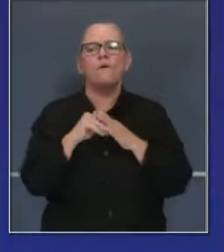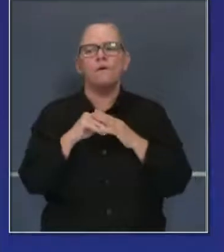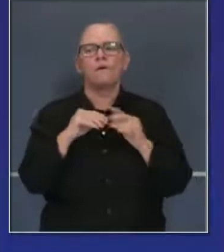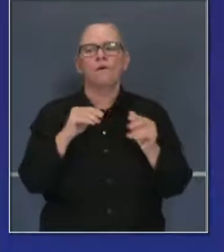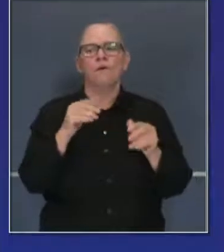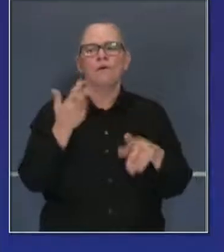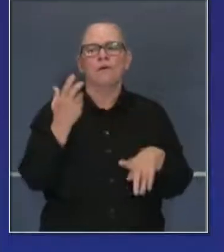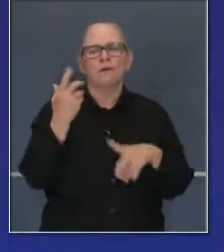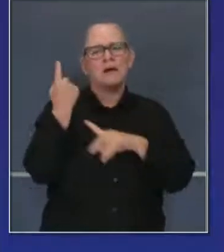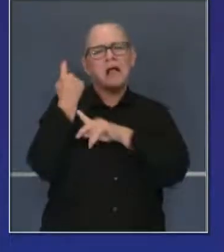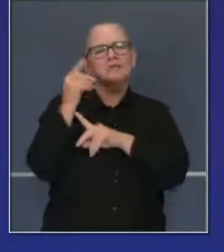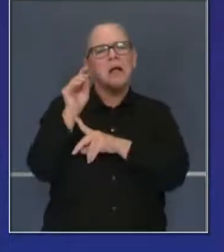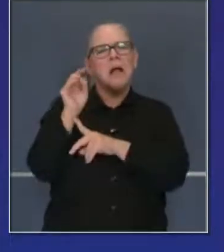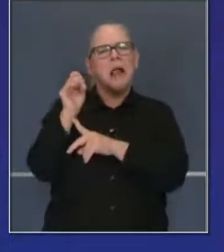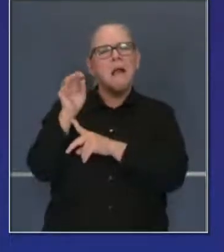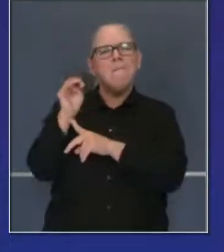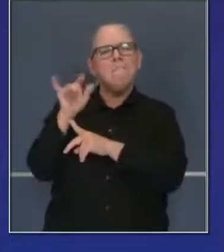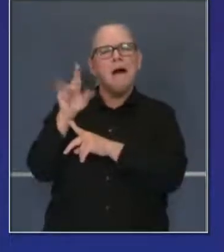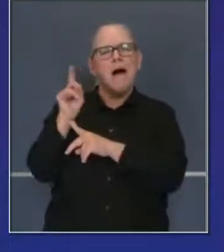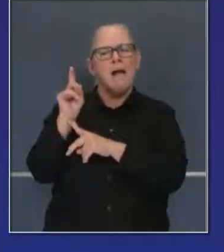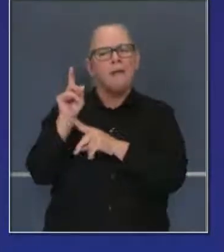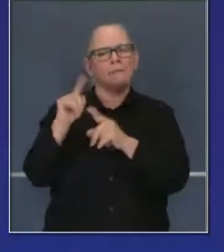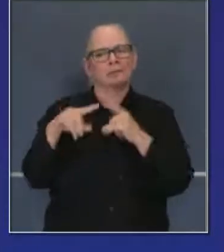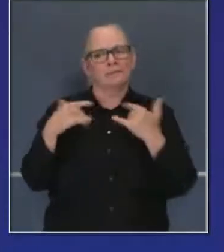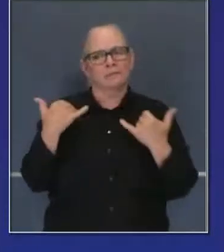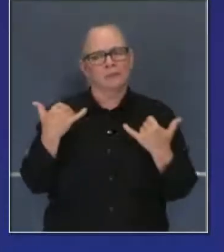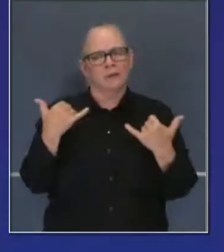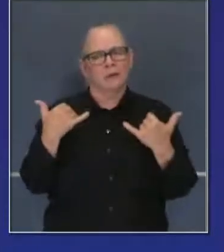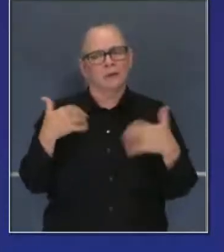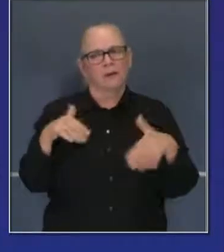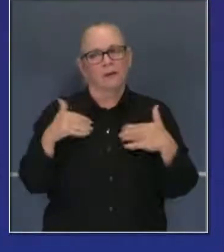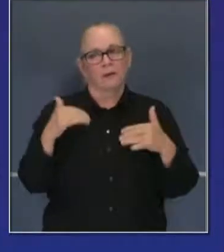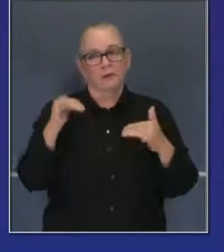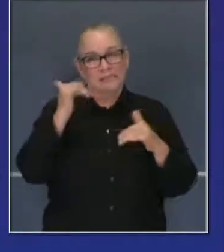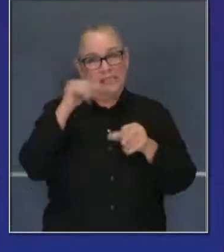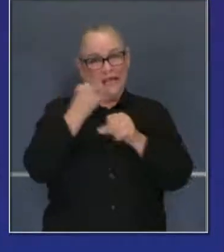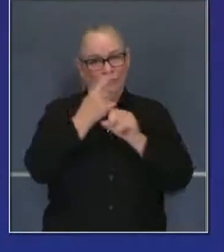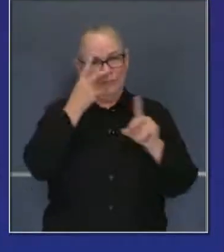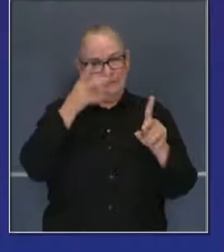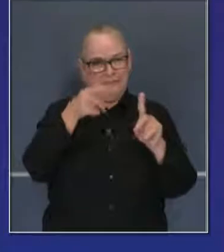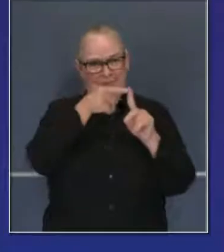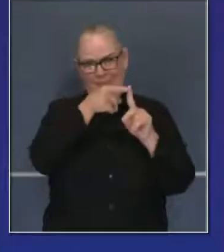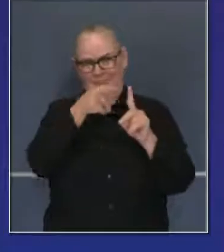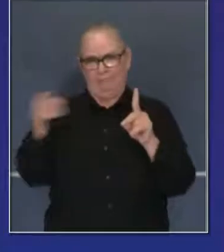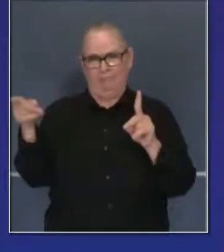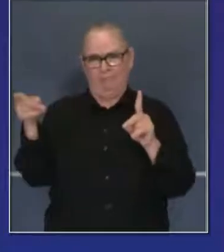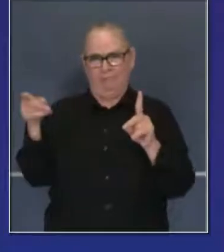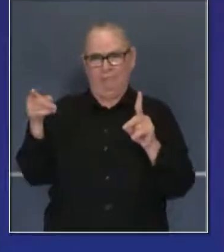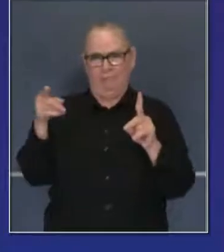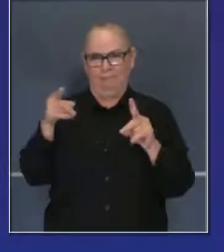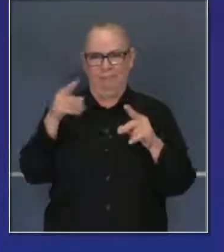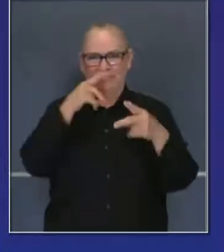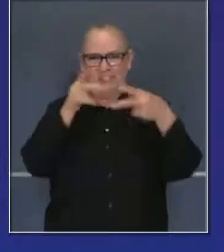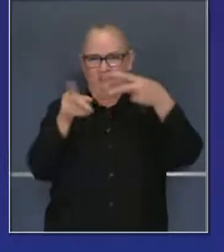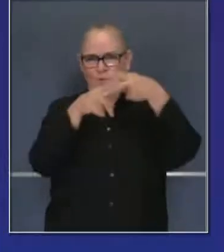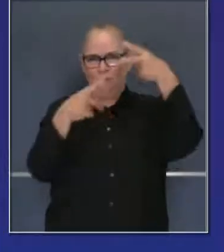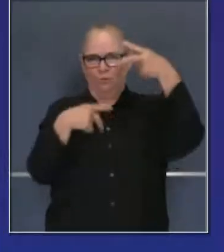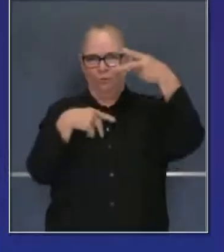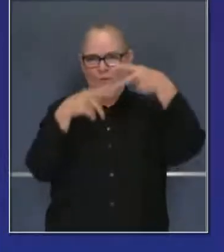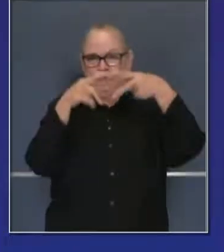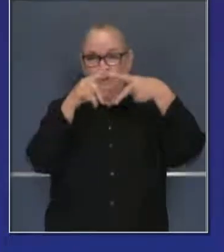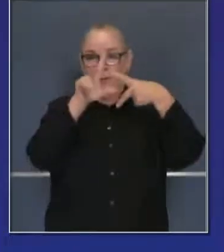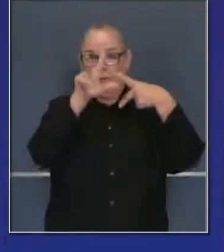in contrast to the last decade. You can see that in this slide, just those two first bars. 3.4 million